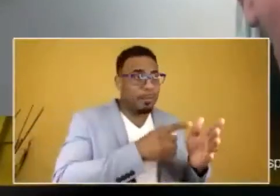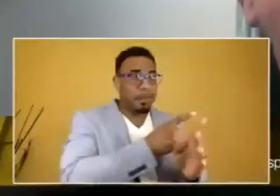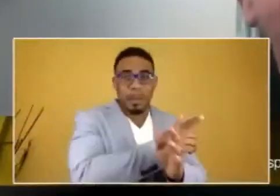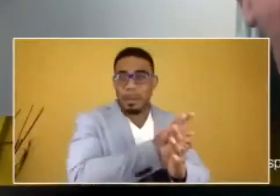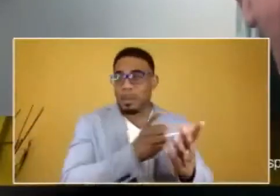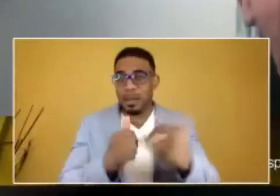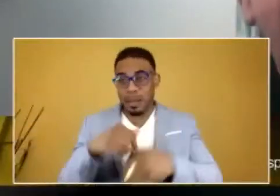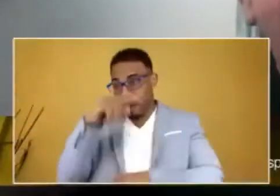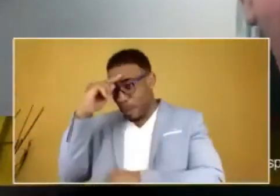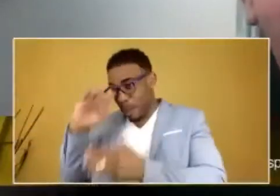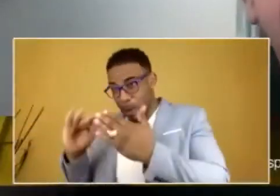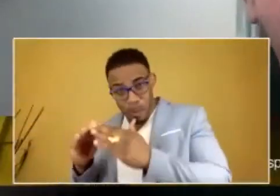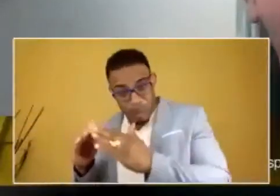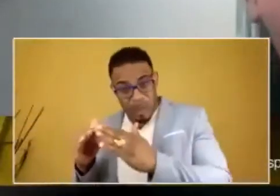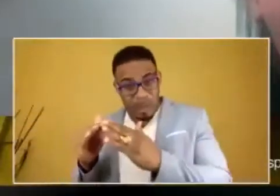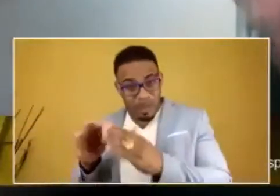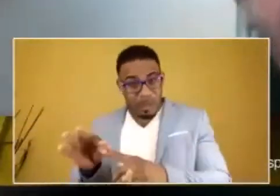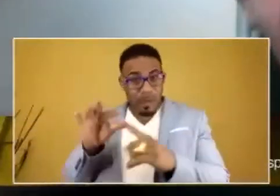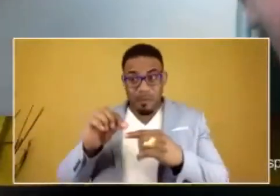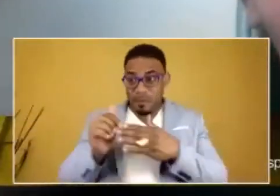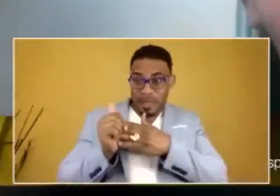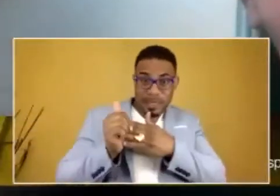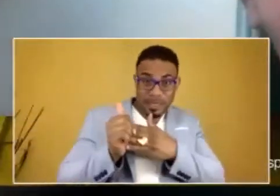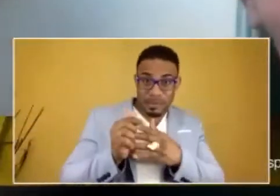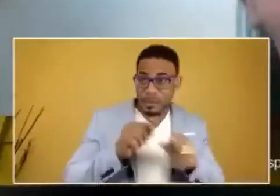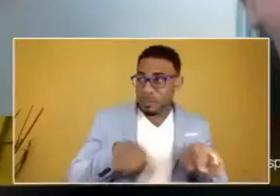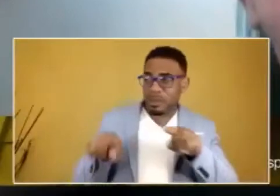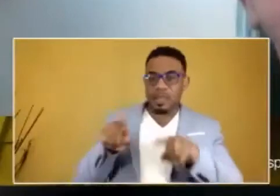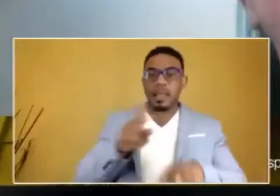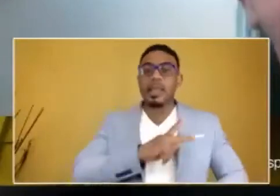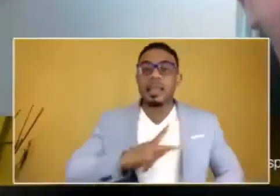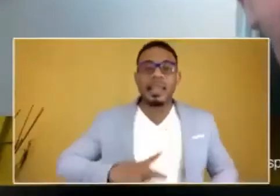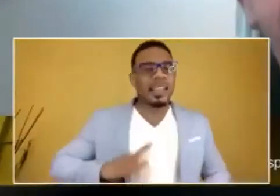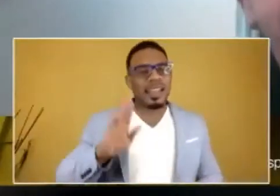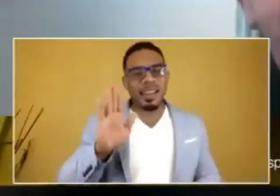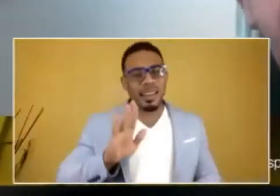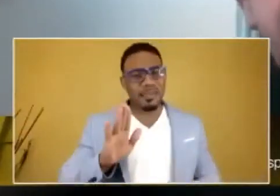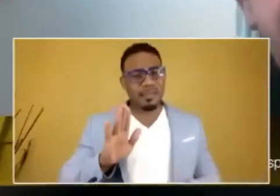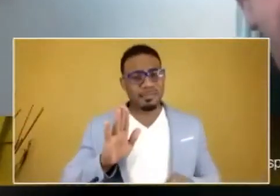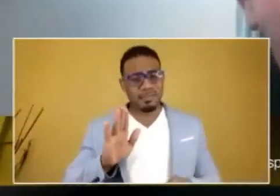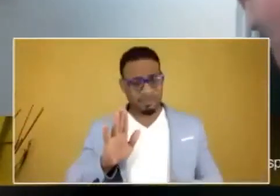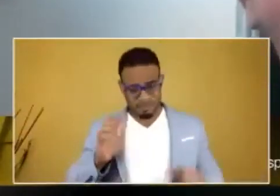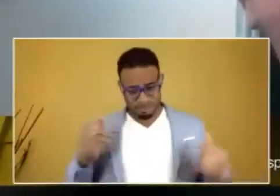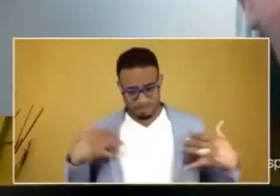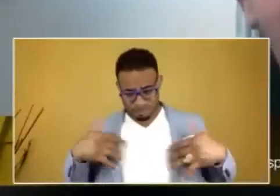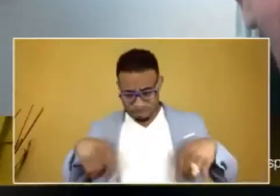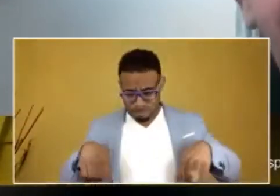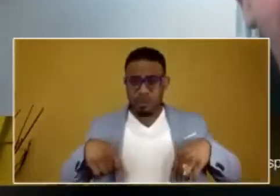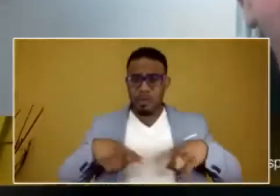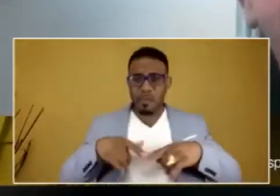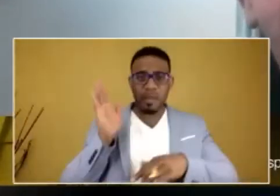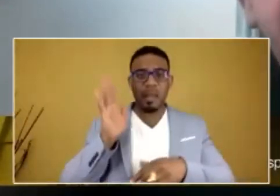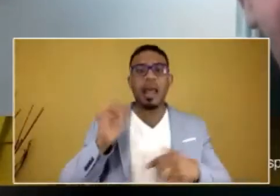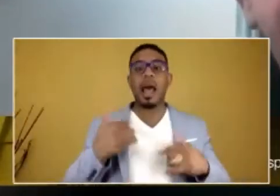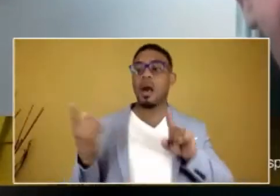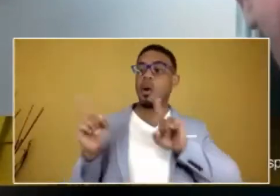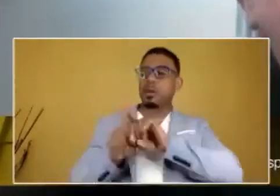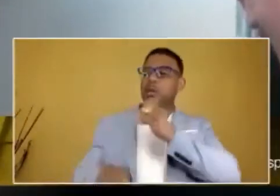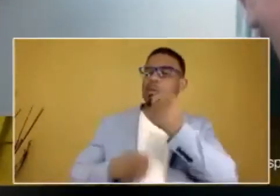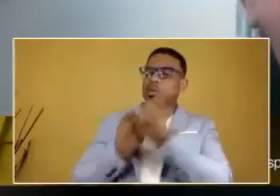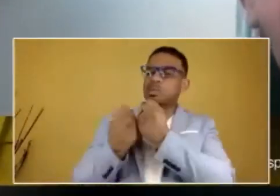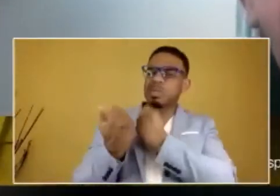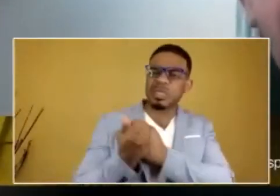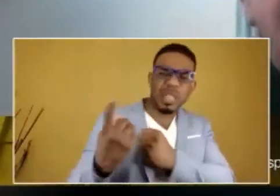Black community, particularly from the leadership. King never backed away from that speech. I was with him on several